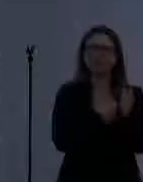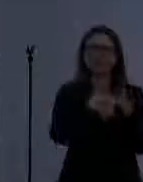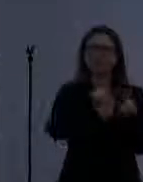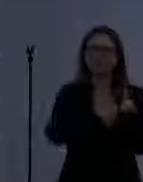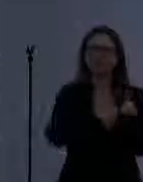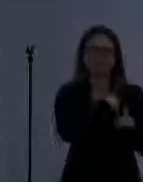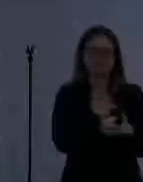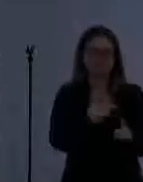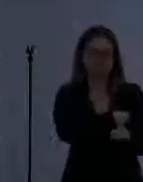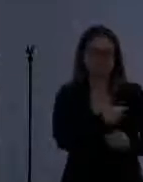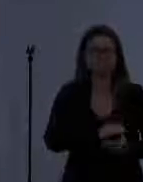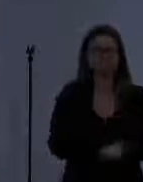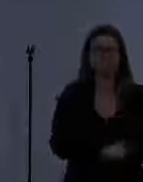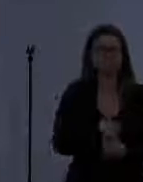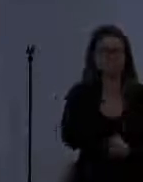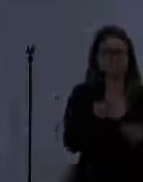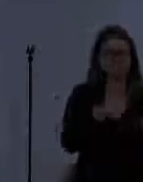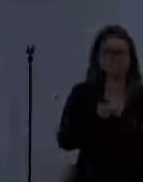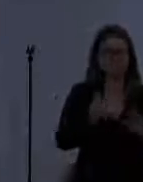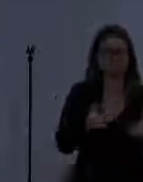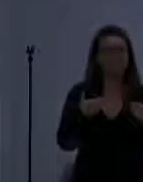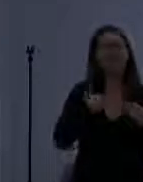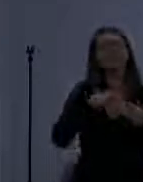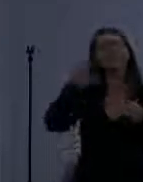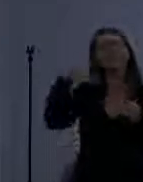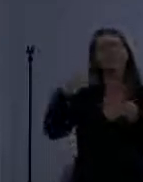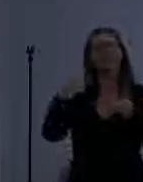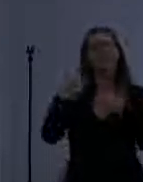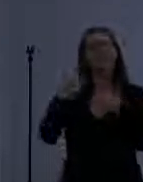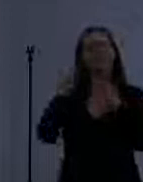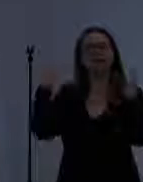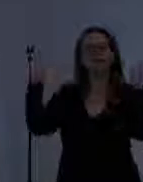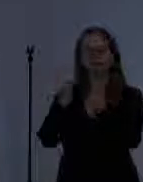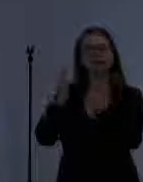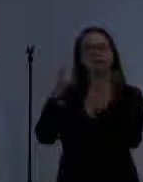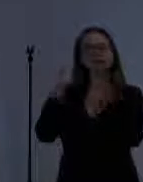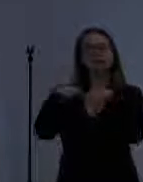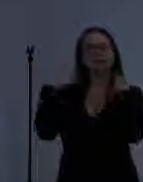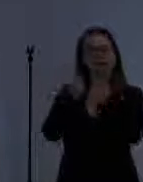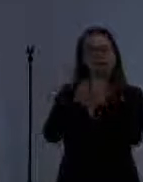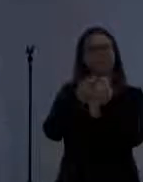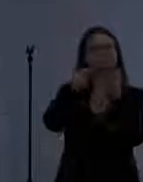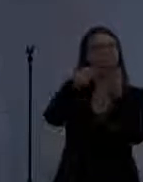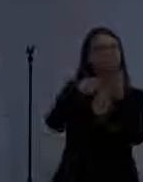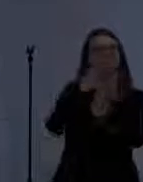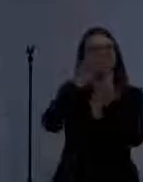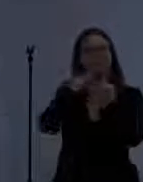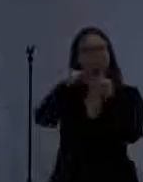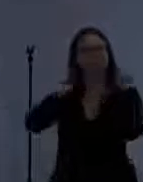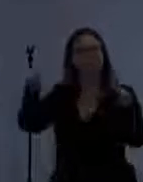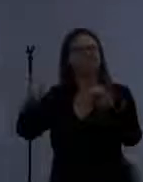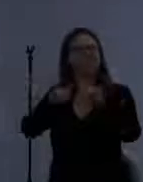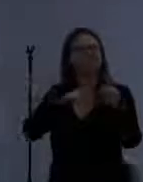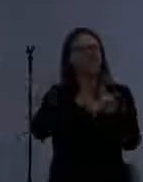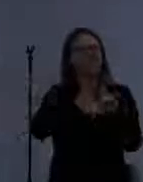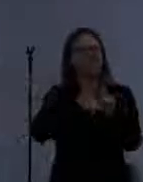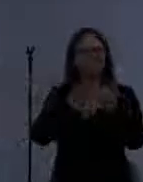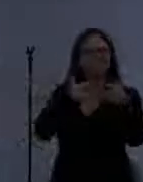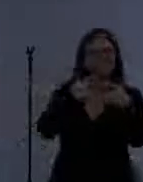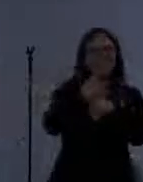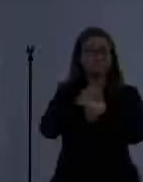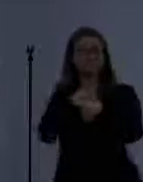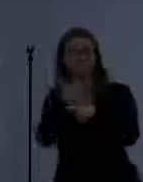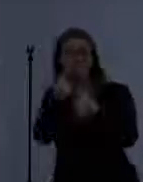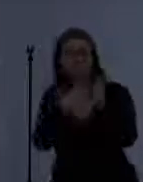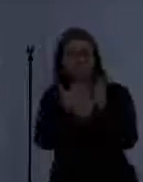Service provider, I was in a multidisciplinary team meeting, 7 minutes on a phone call. I spoke 2